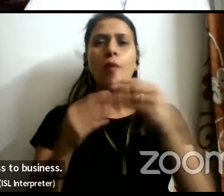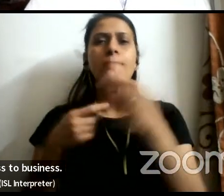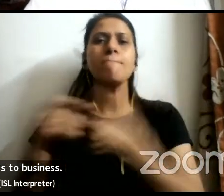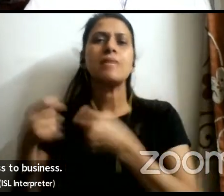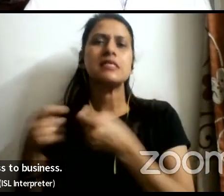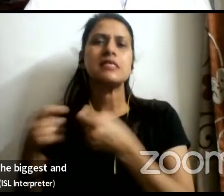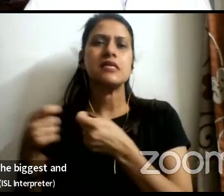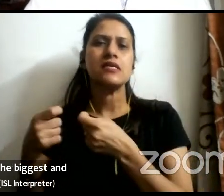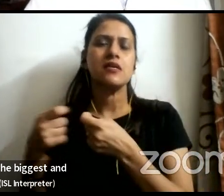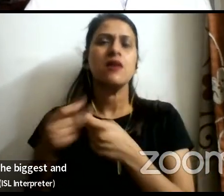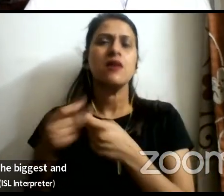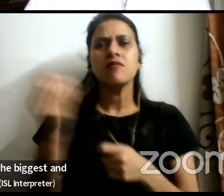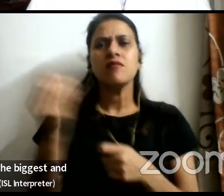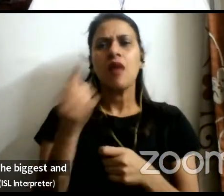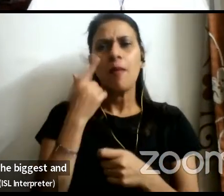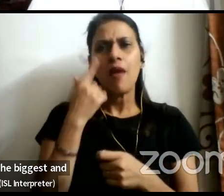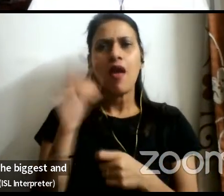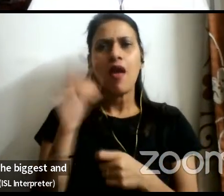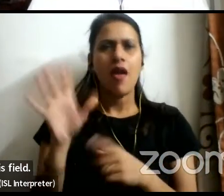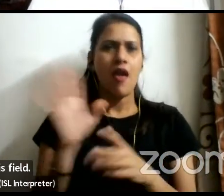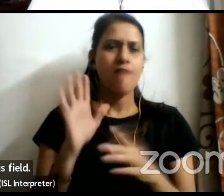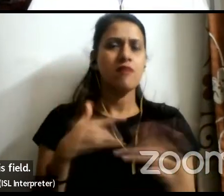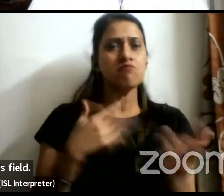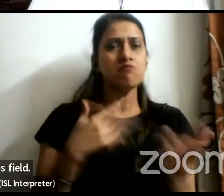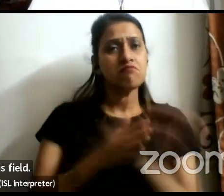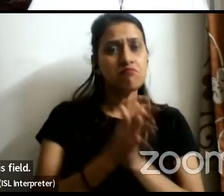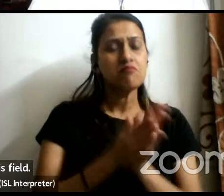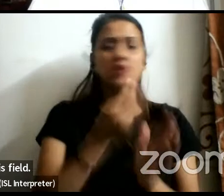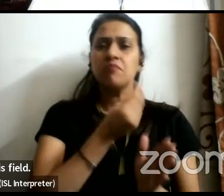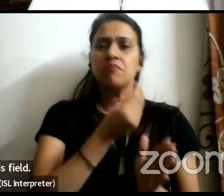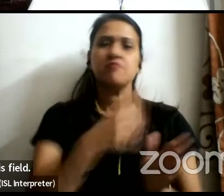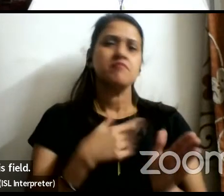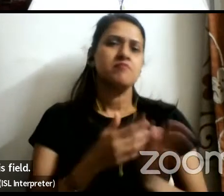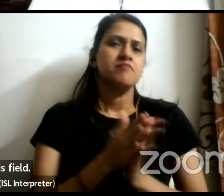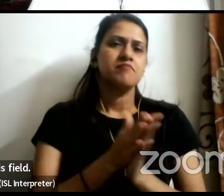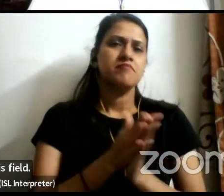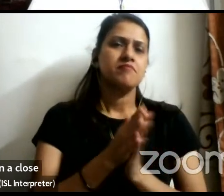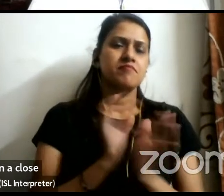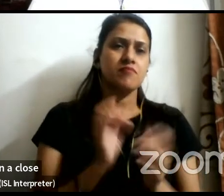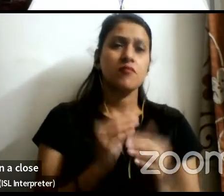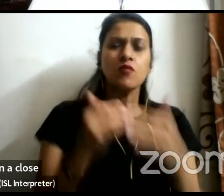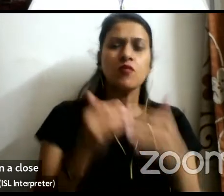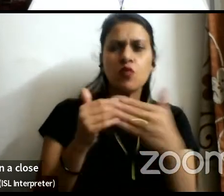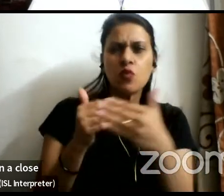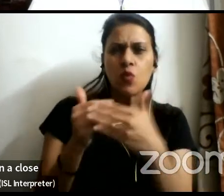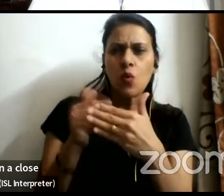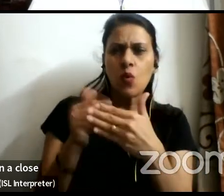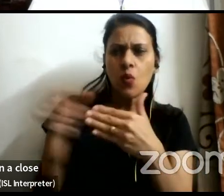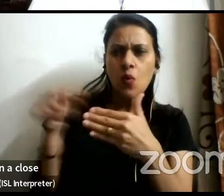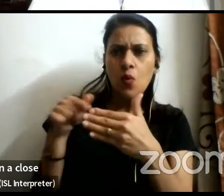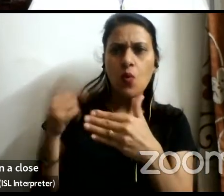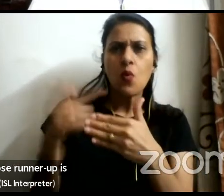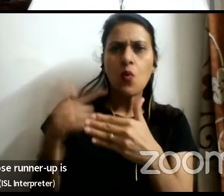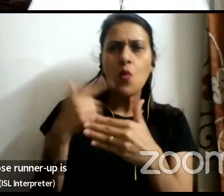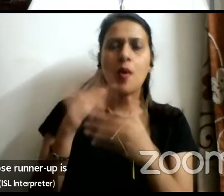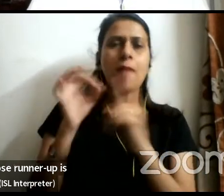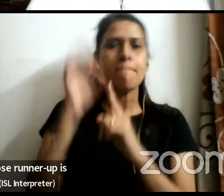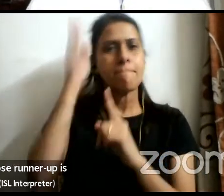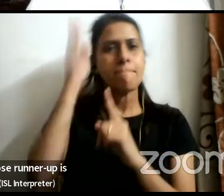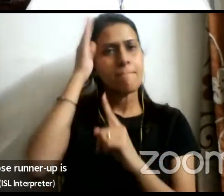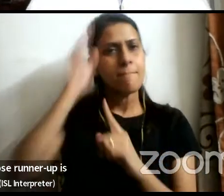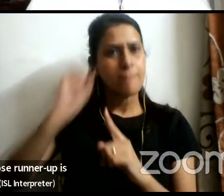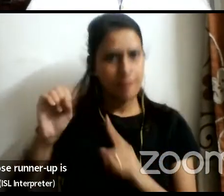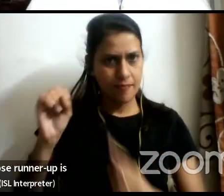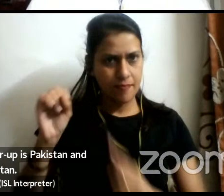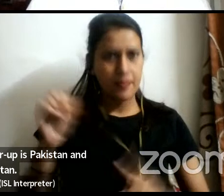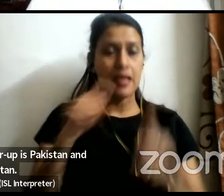field. The second runner-up, not even a close runner-up, is Pakistan, and Alibaba has entered Pakistan. Daraz, which is